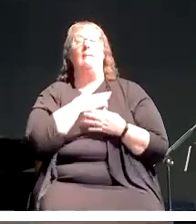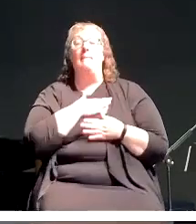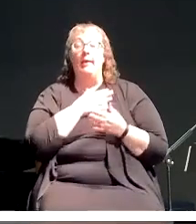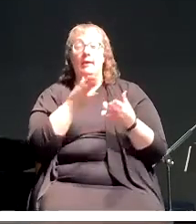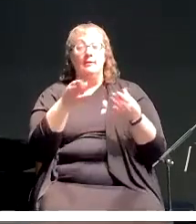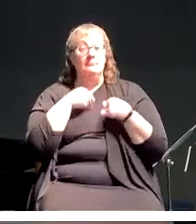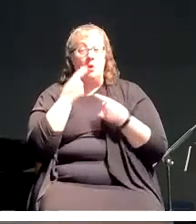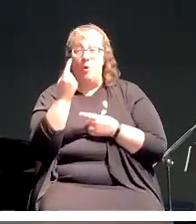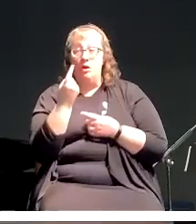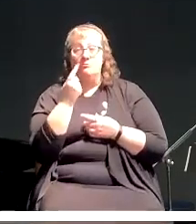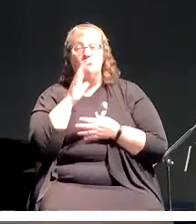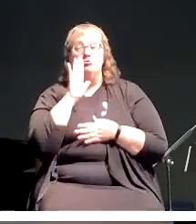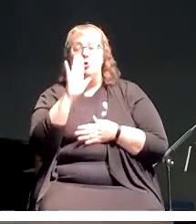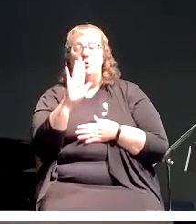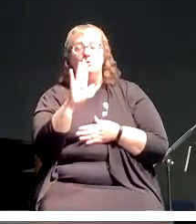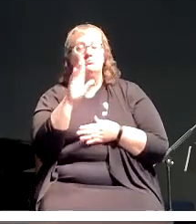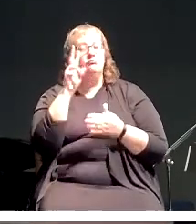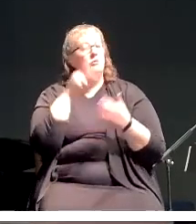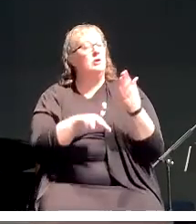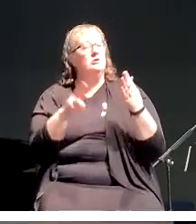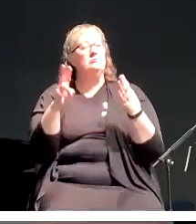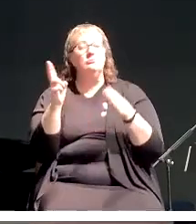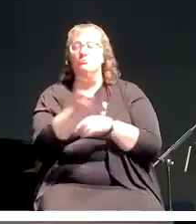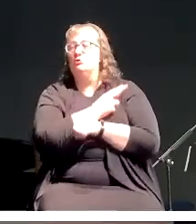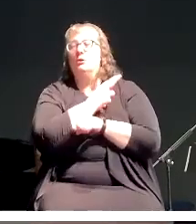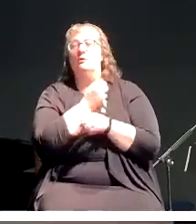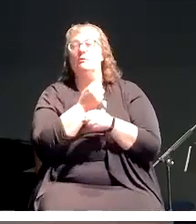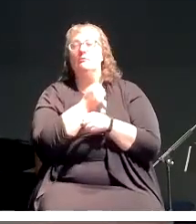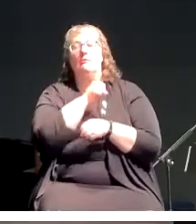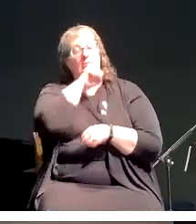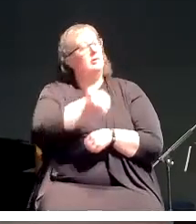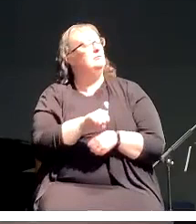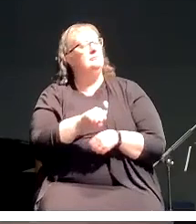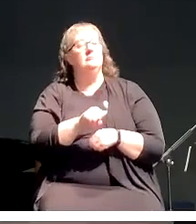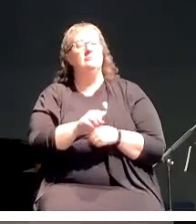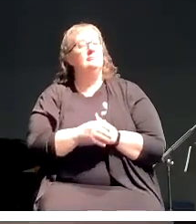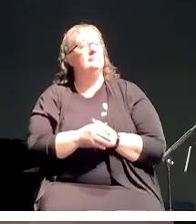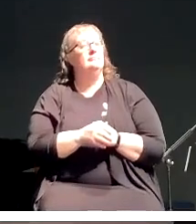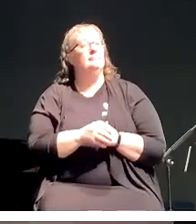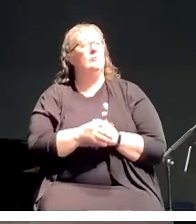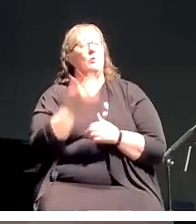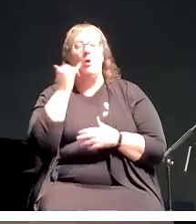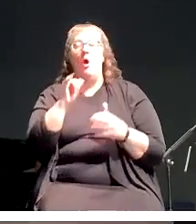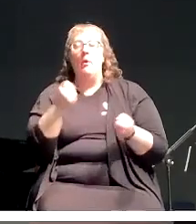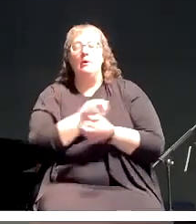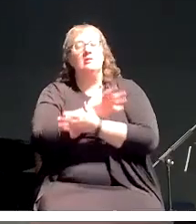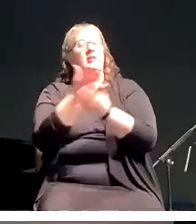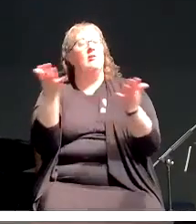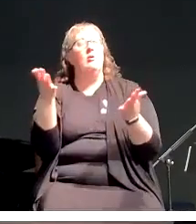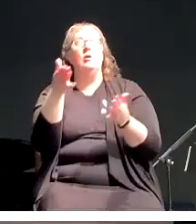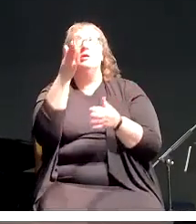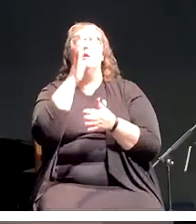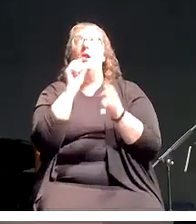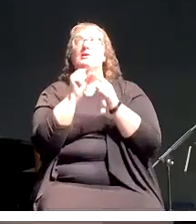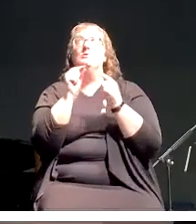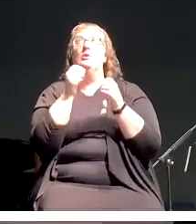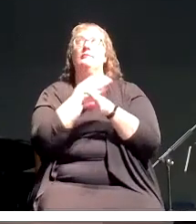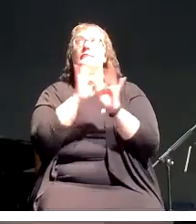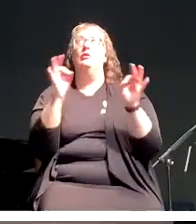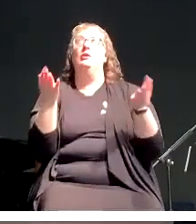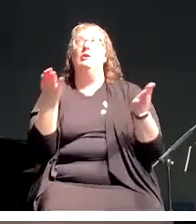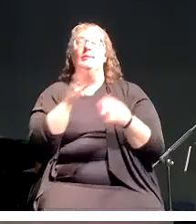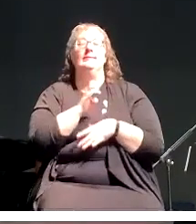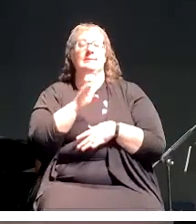take one. It's yours. Read it. Use it. Love it. We will always give away the Word of God for free here at